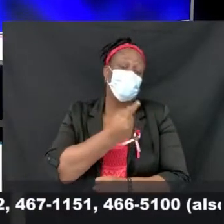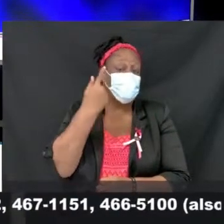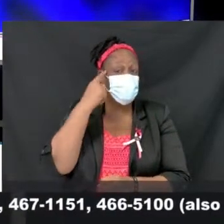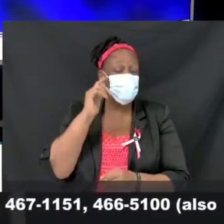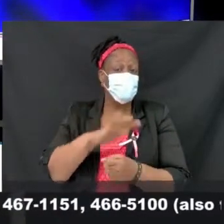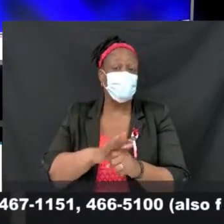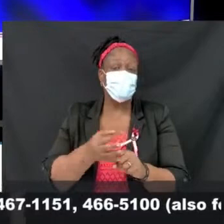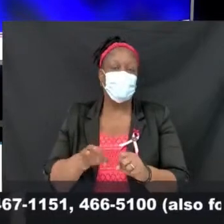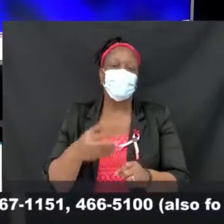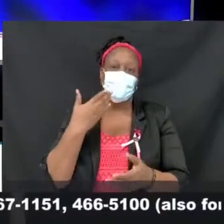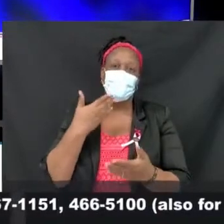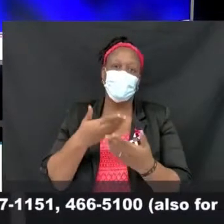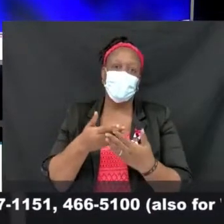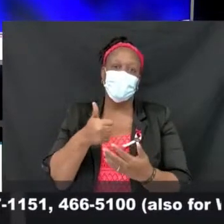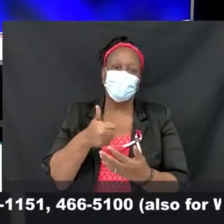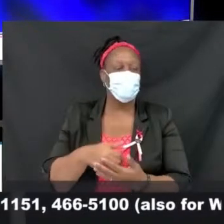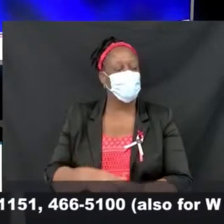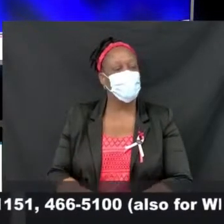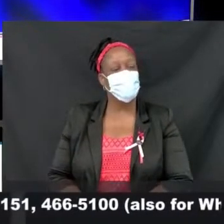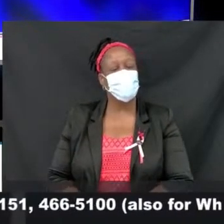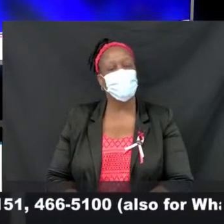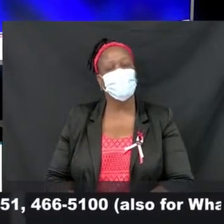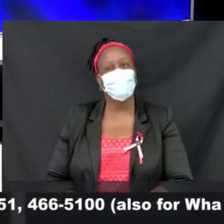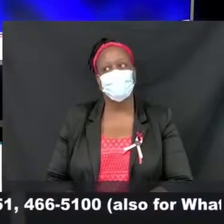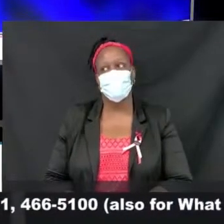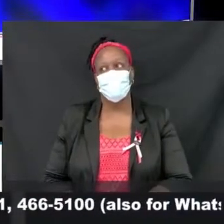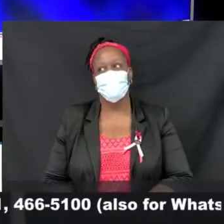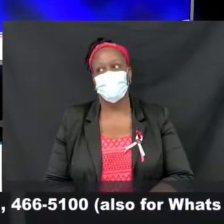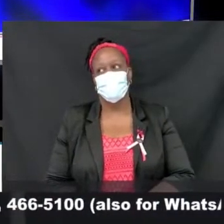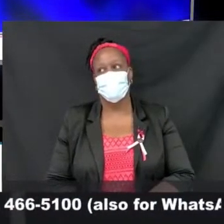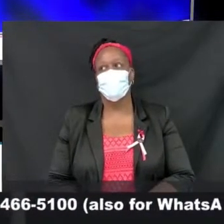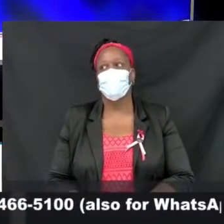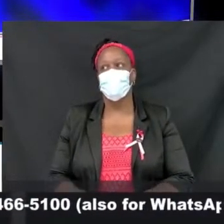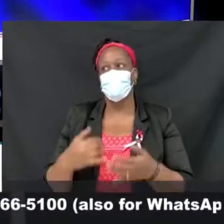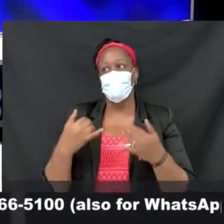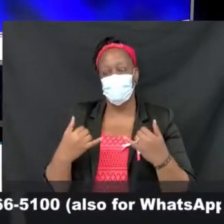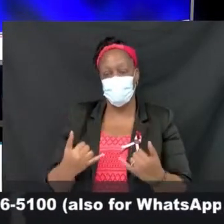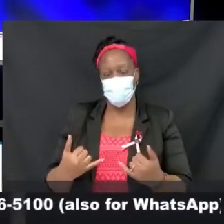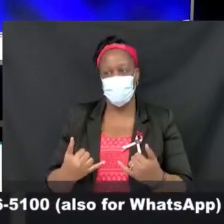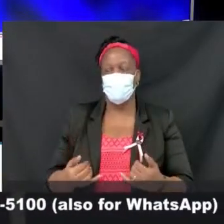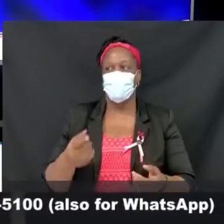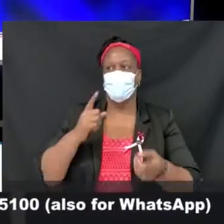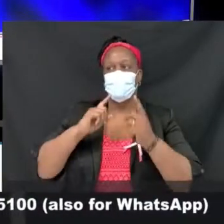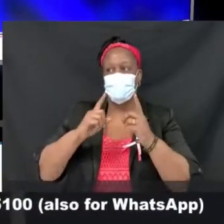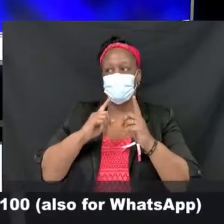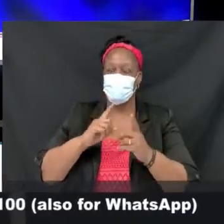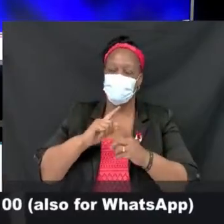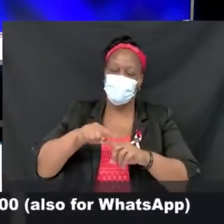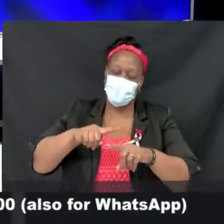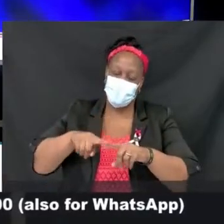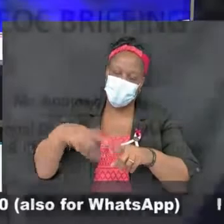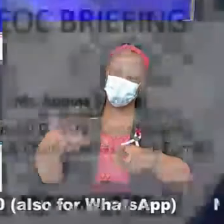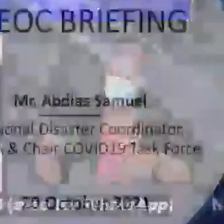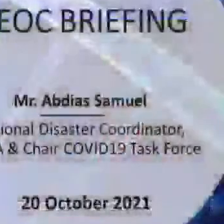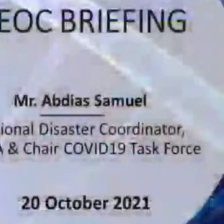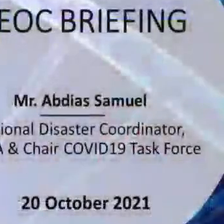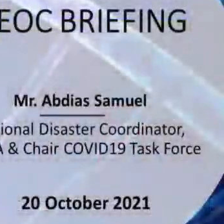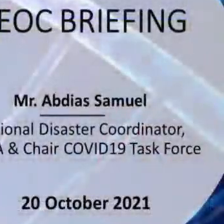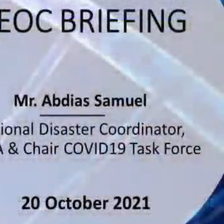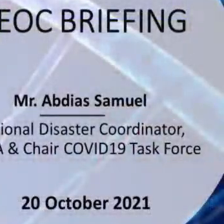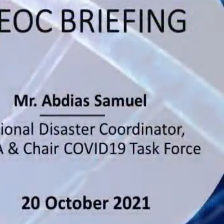that were discussed this week within the National COVID-19 Task Force and at the cabinet level.